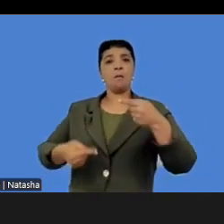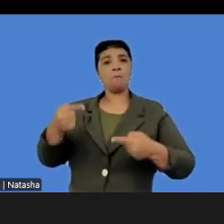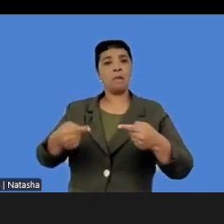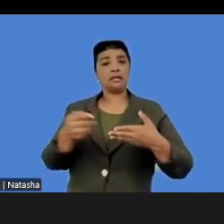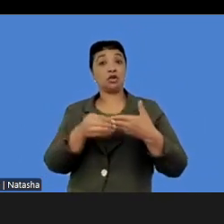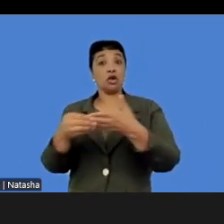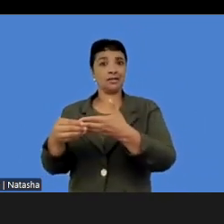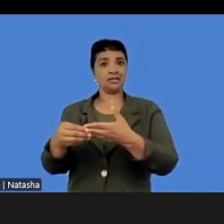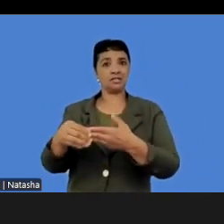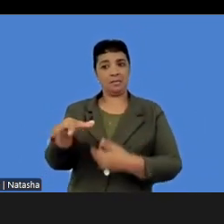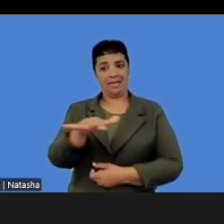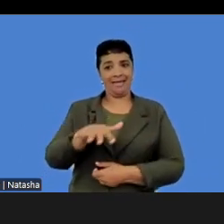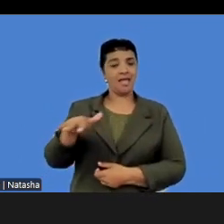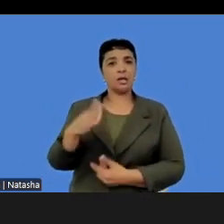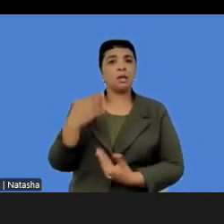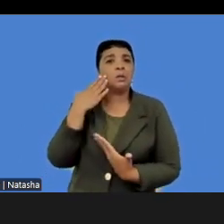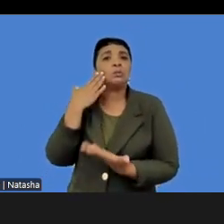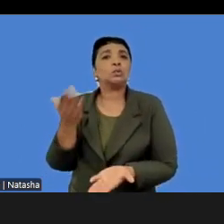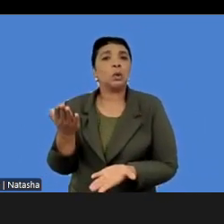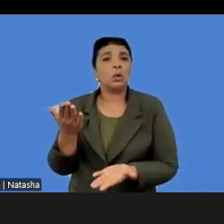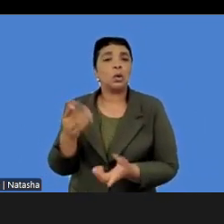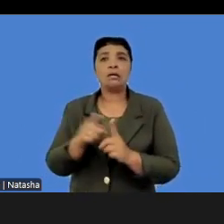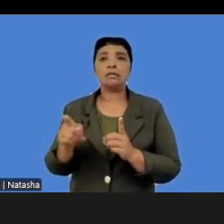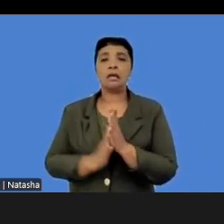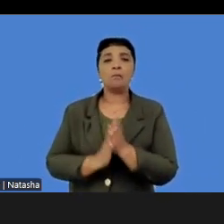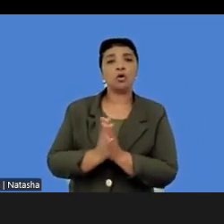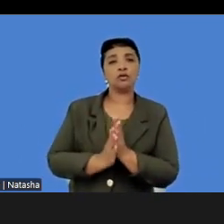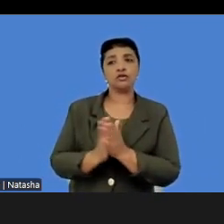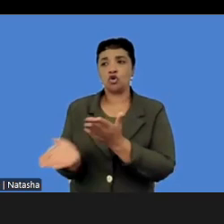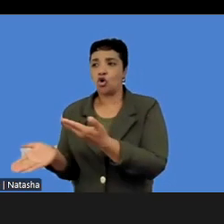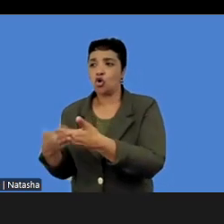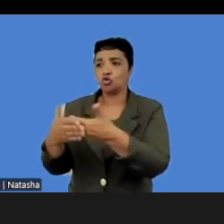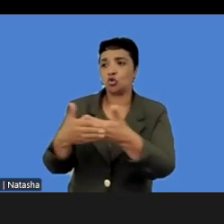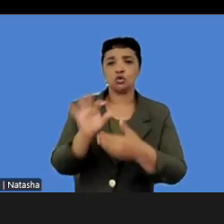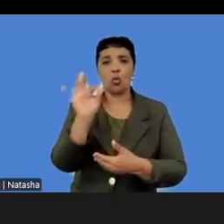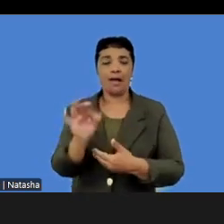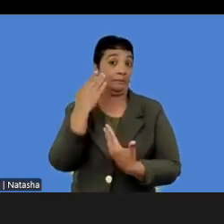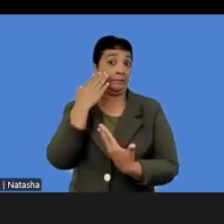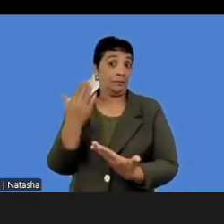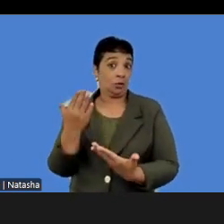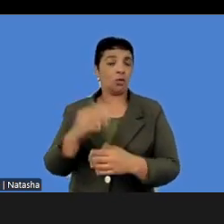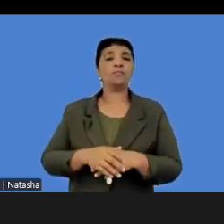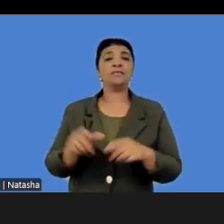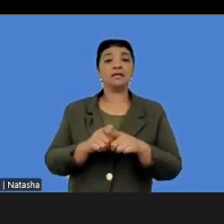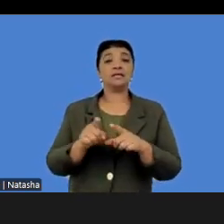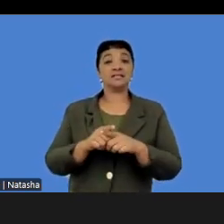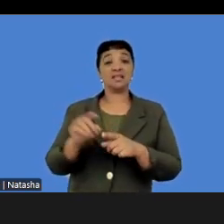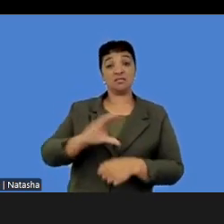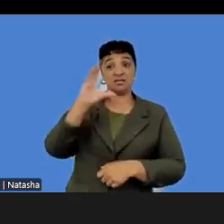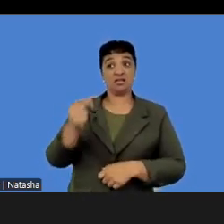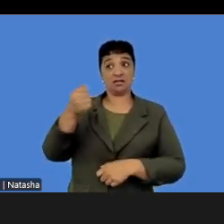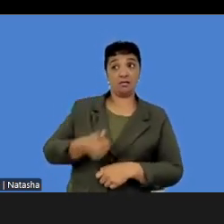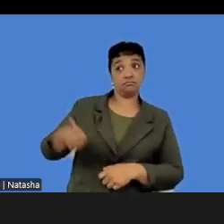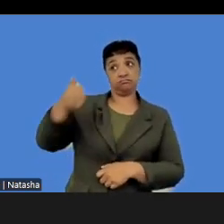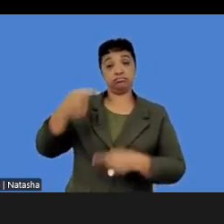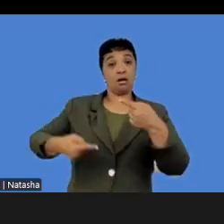was ill-informed and had questionable motivation. And the national political leadership was completely excluded